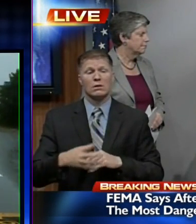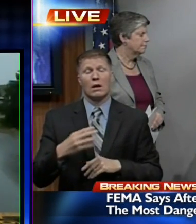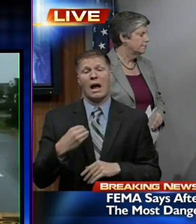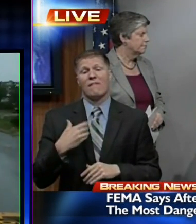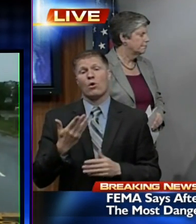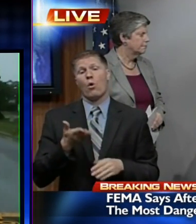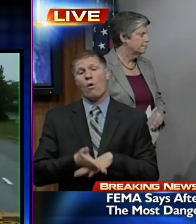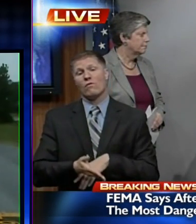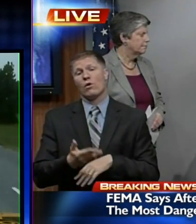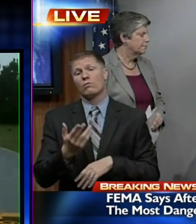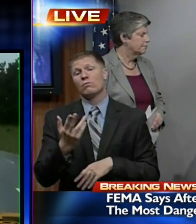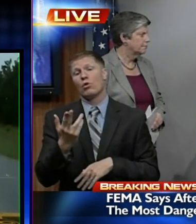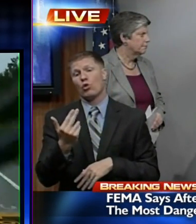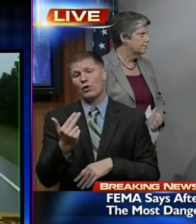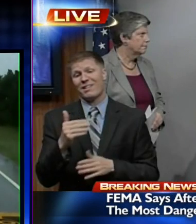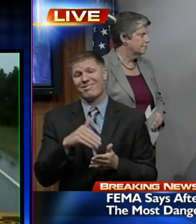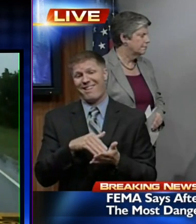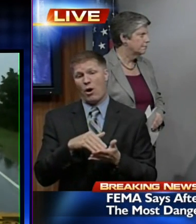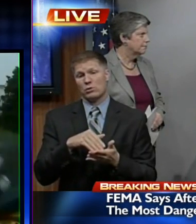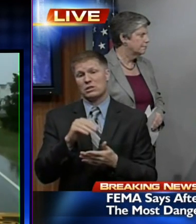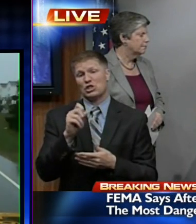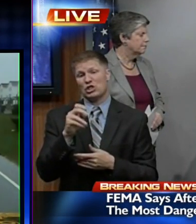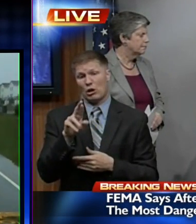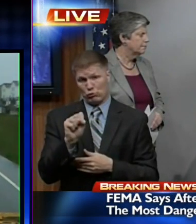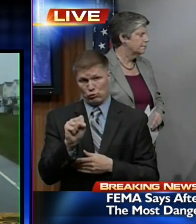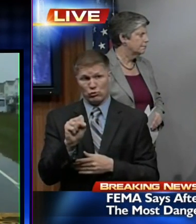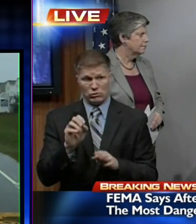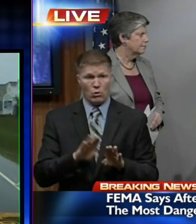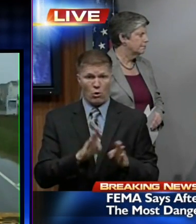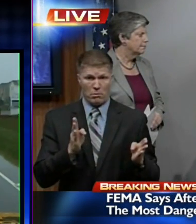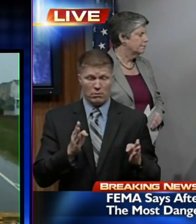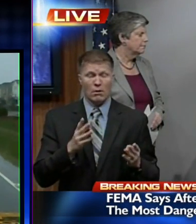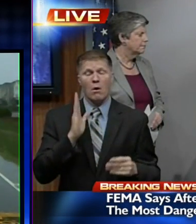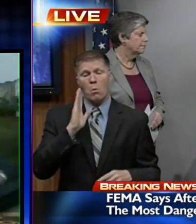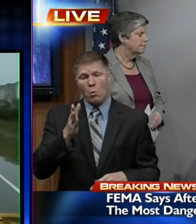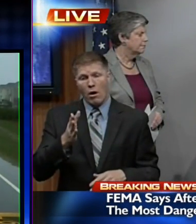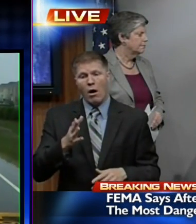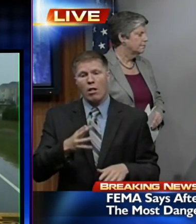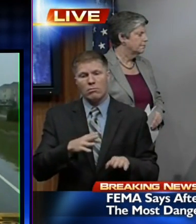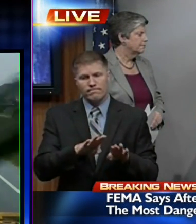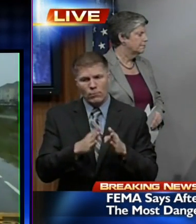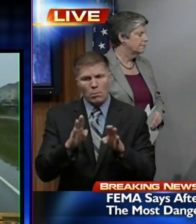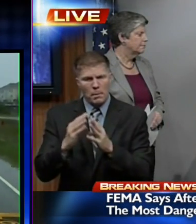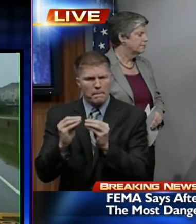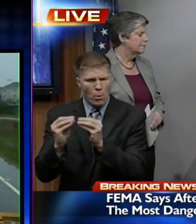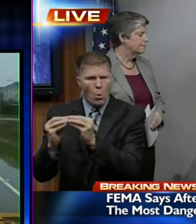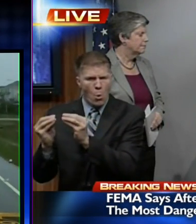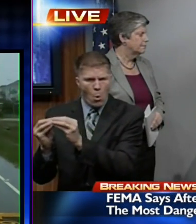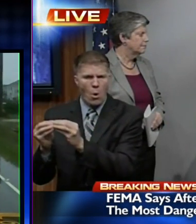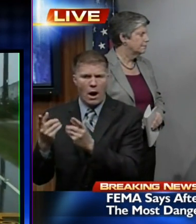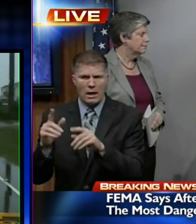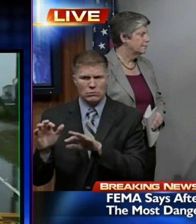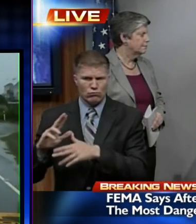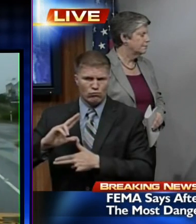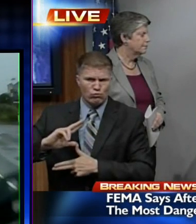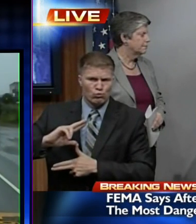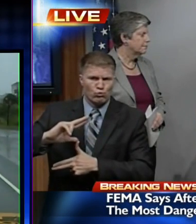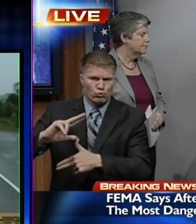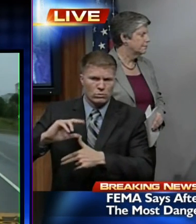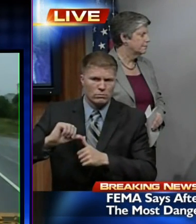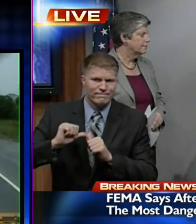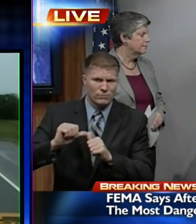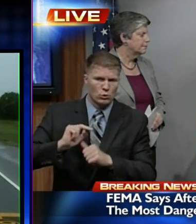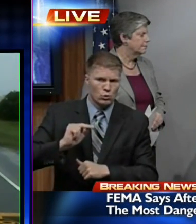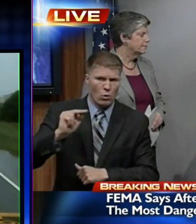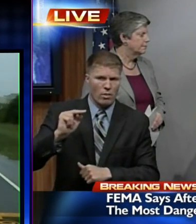open right now. We're preparing to open dozens more as the storm continues to go north, and many of them are being opened